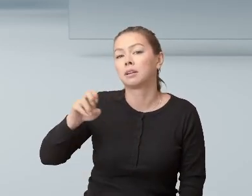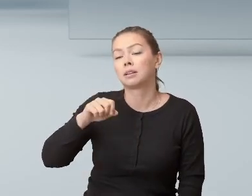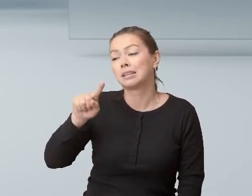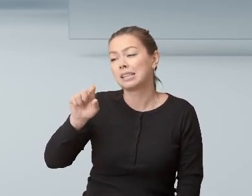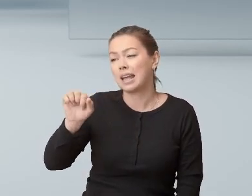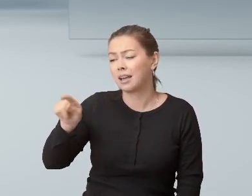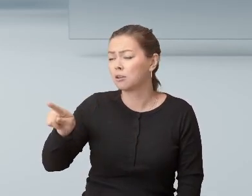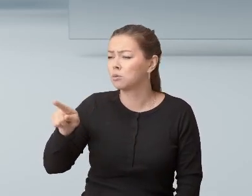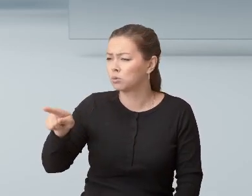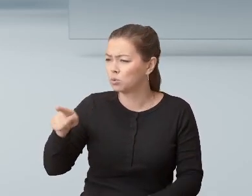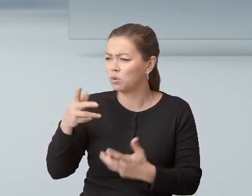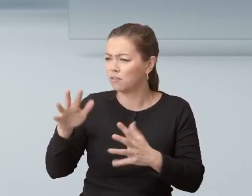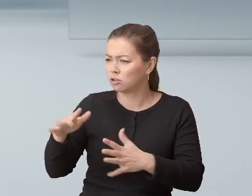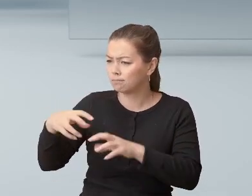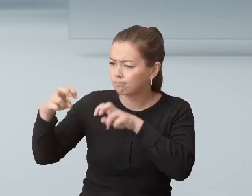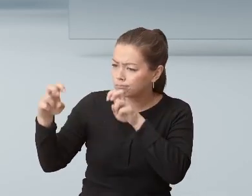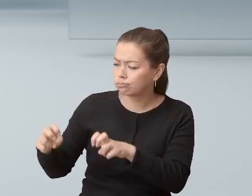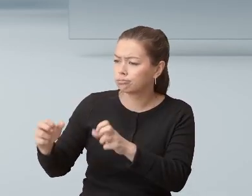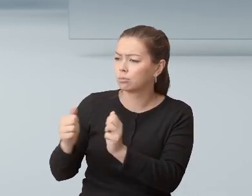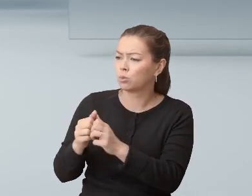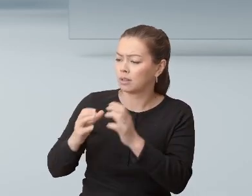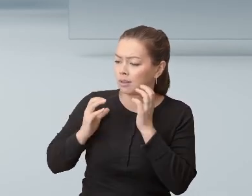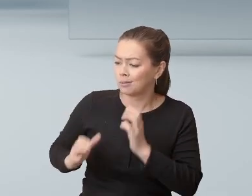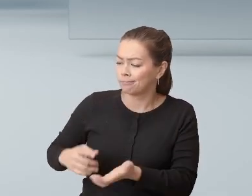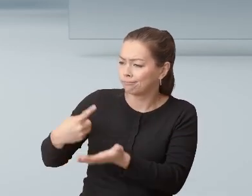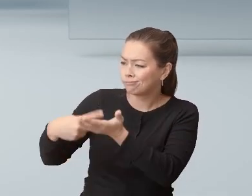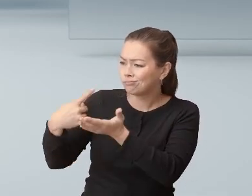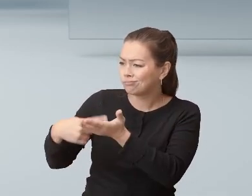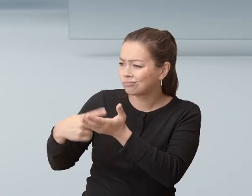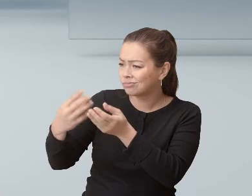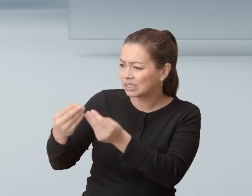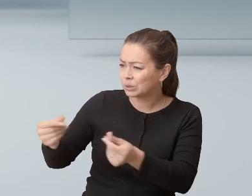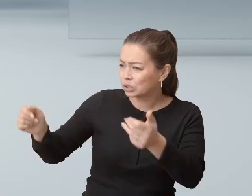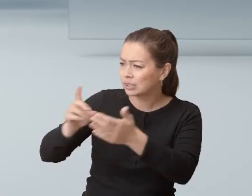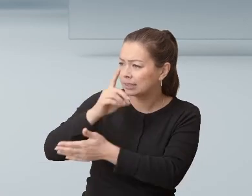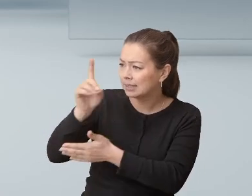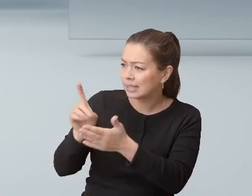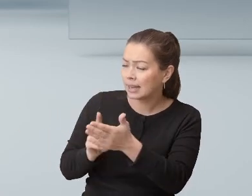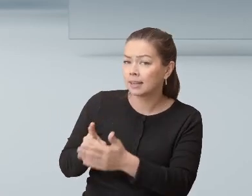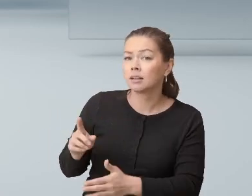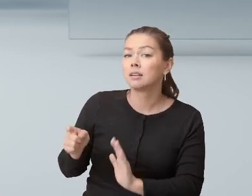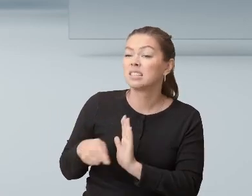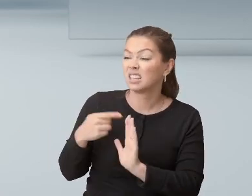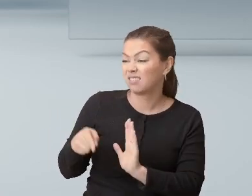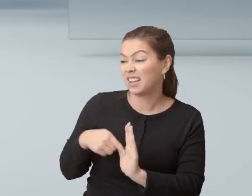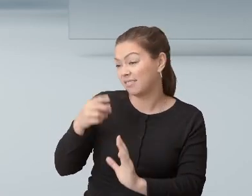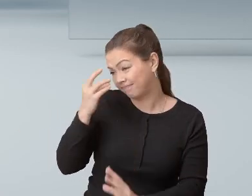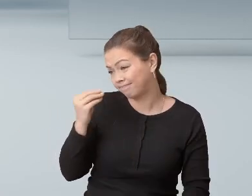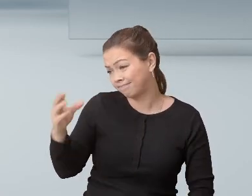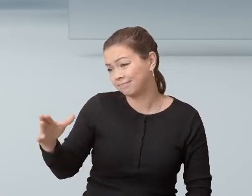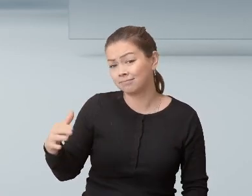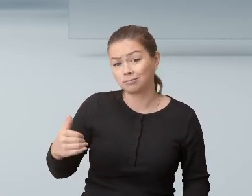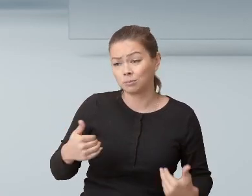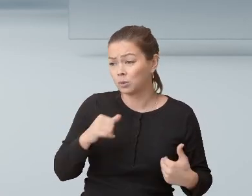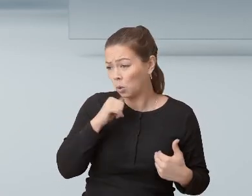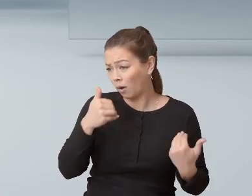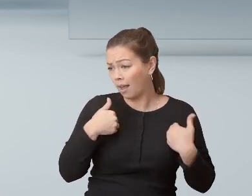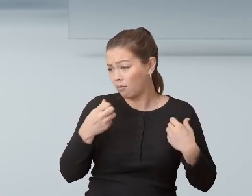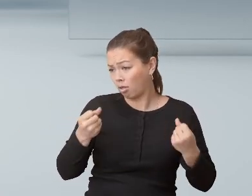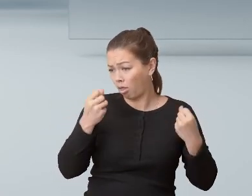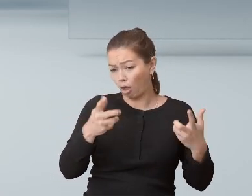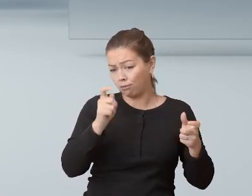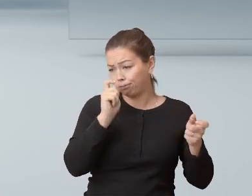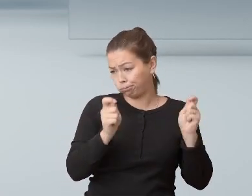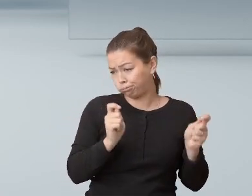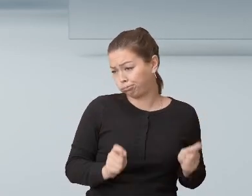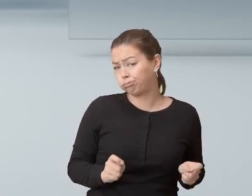customers, and sometimes you hear, well, we want it out of the box. We don't want a lot of mods. How does the